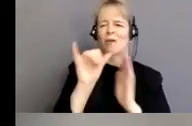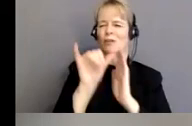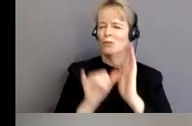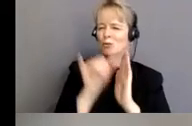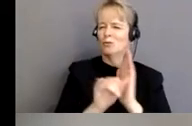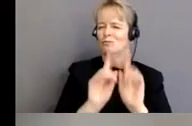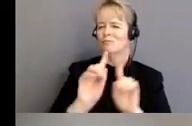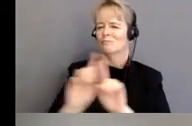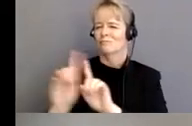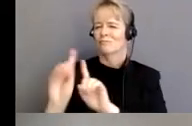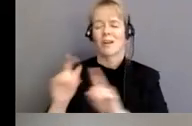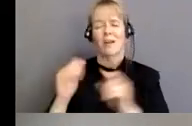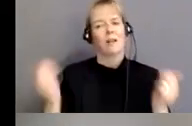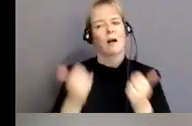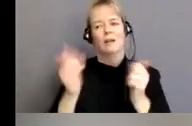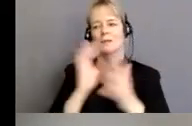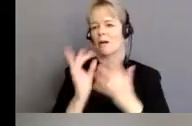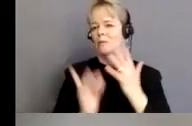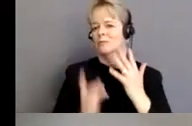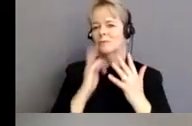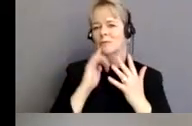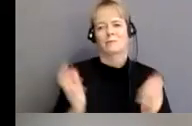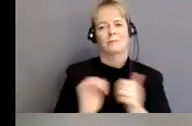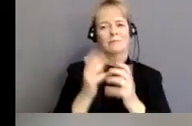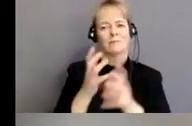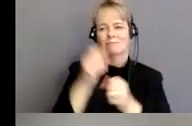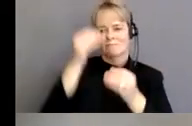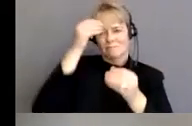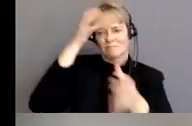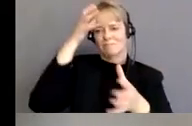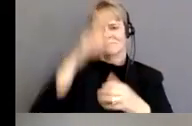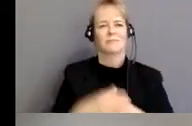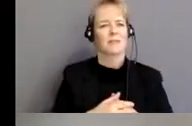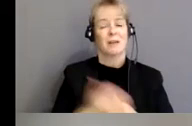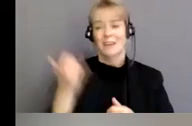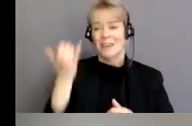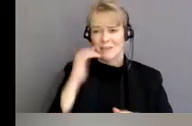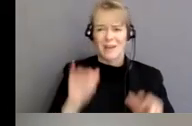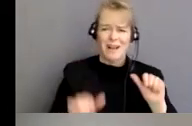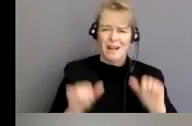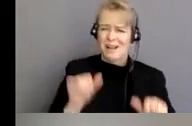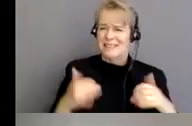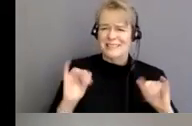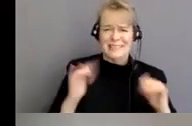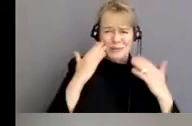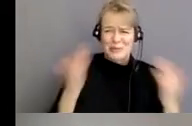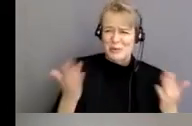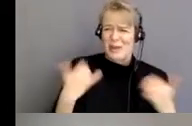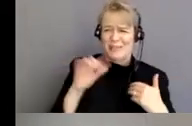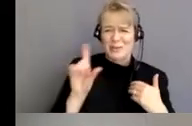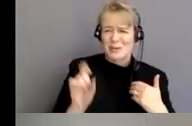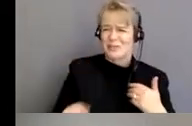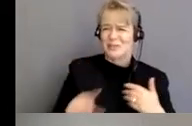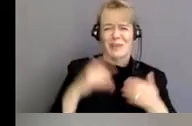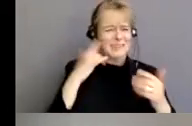information. All else fails, you're not sure what to do. You have a question, you suspect fraud,